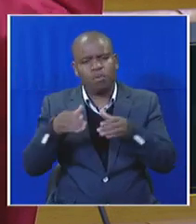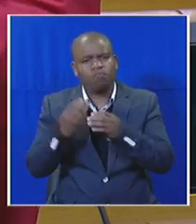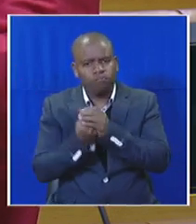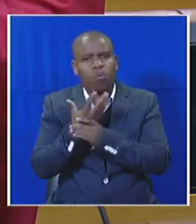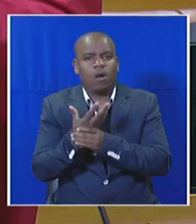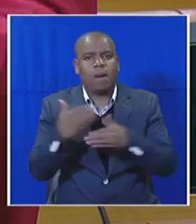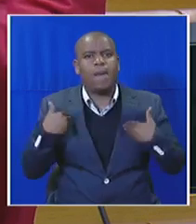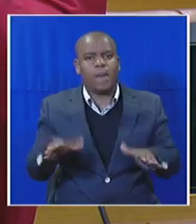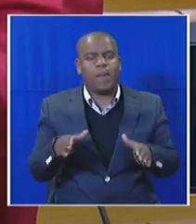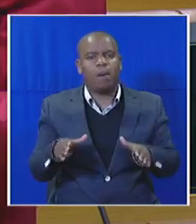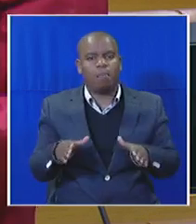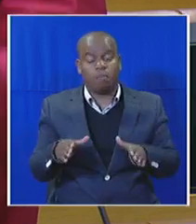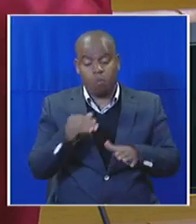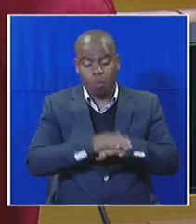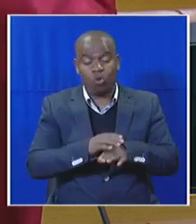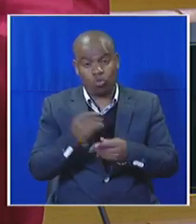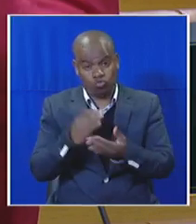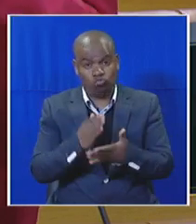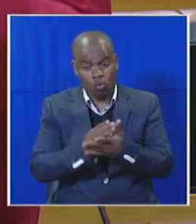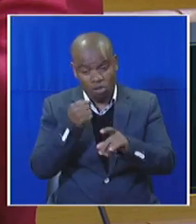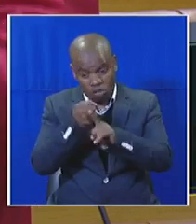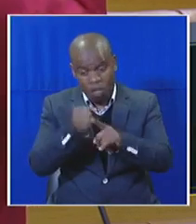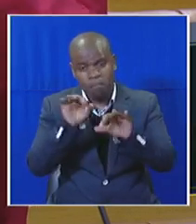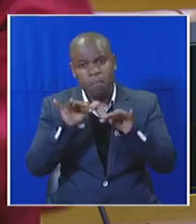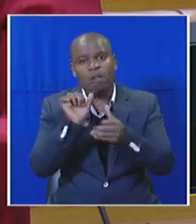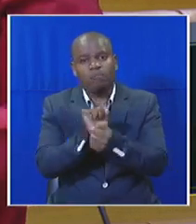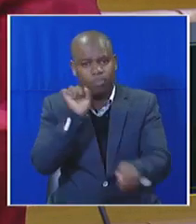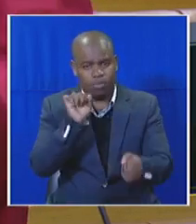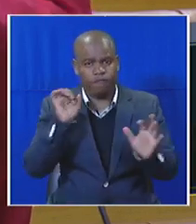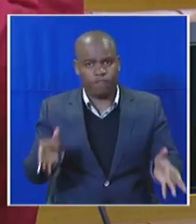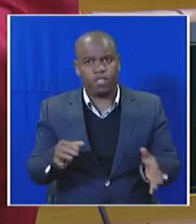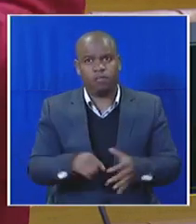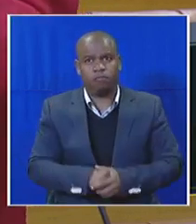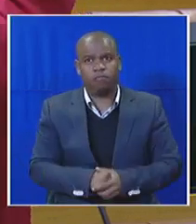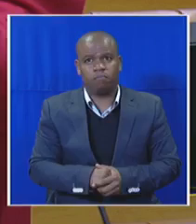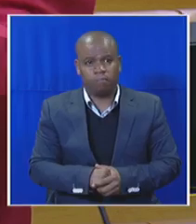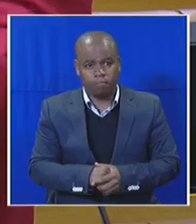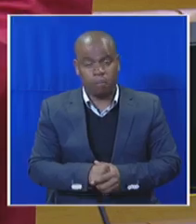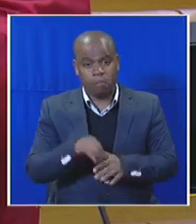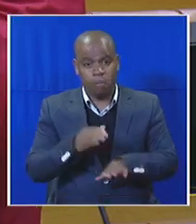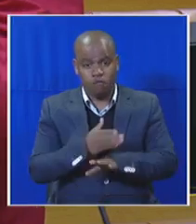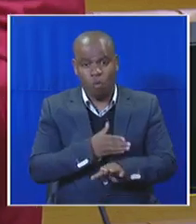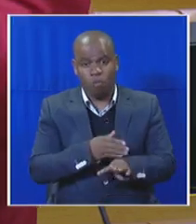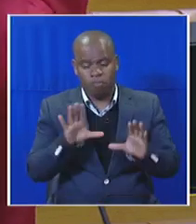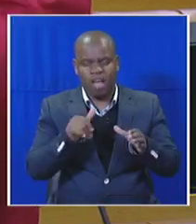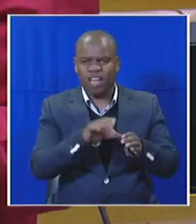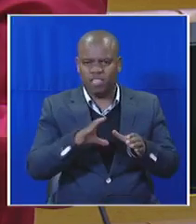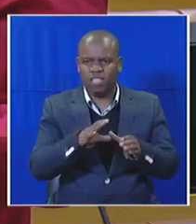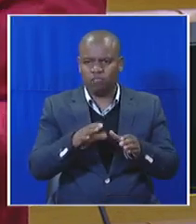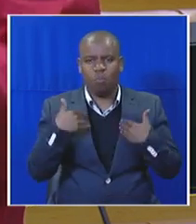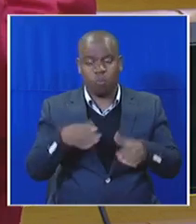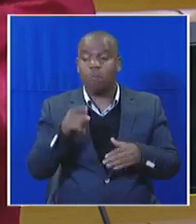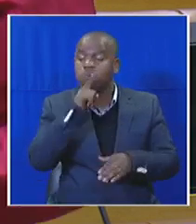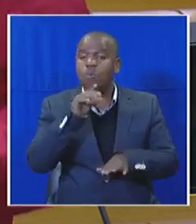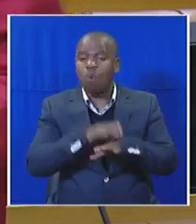born as a tool to liberate the people. So the territory has long existed before the ANC. So your response is